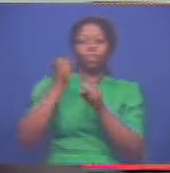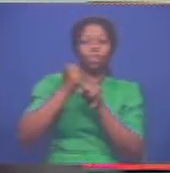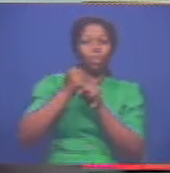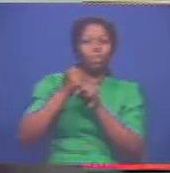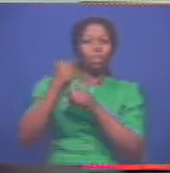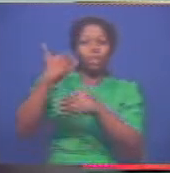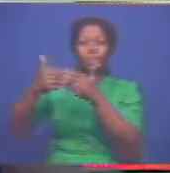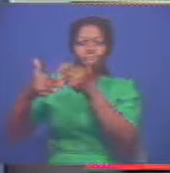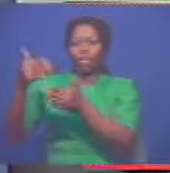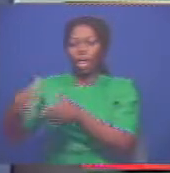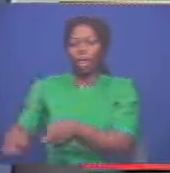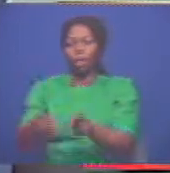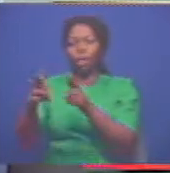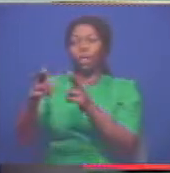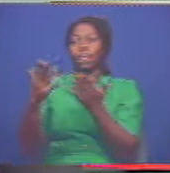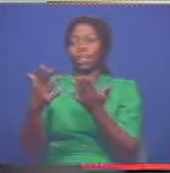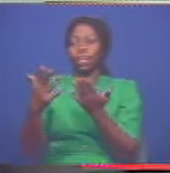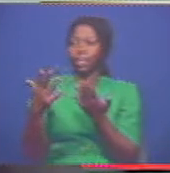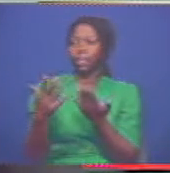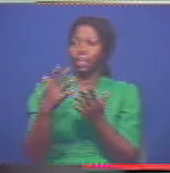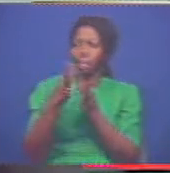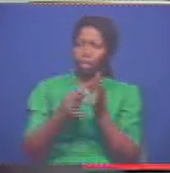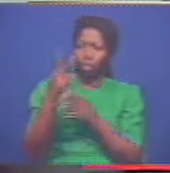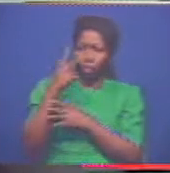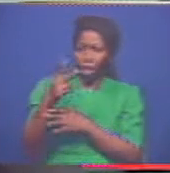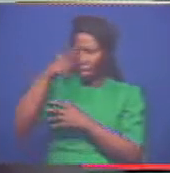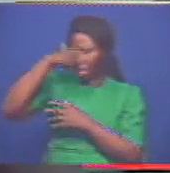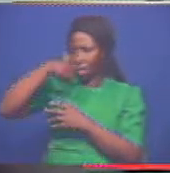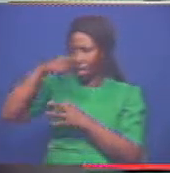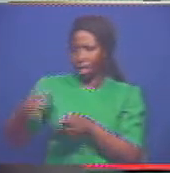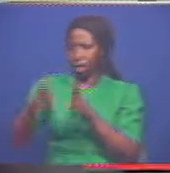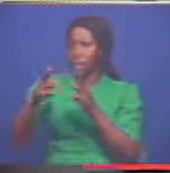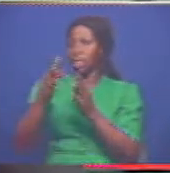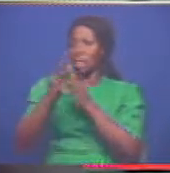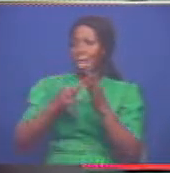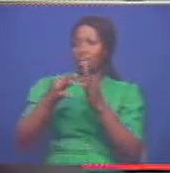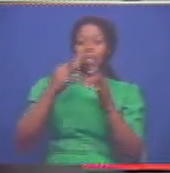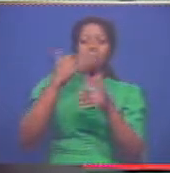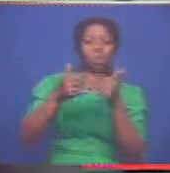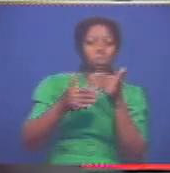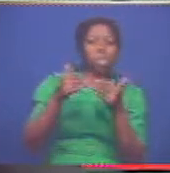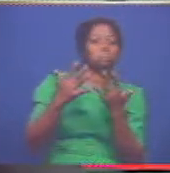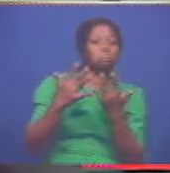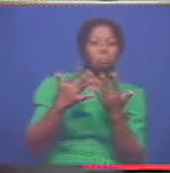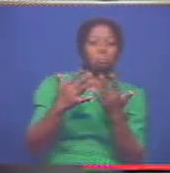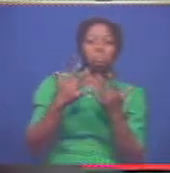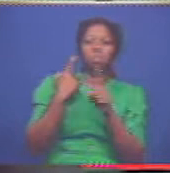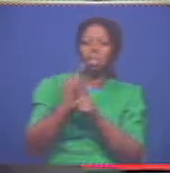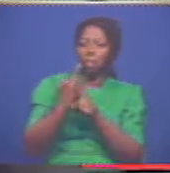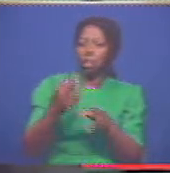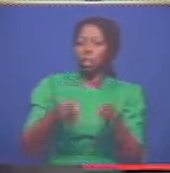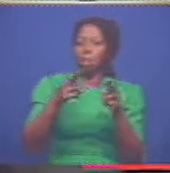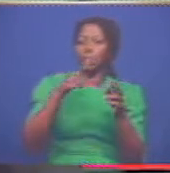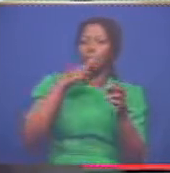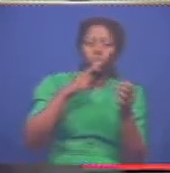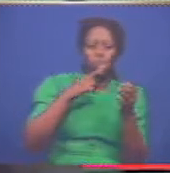10. Like if you look at Thika Road, if you have to do 10 kilometer stretch from the highway, maybe you do one in Roiro, another one in